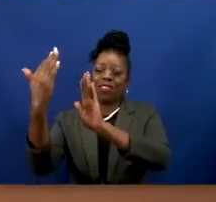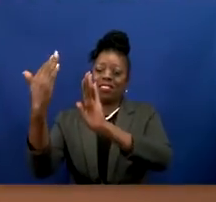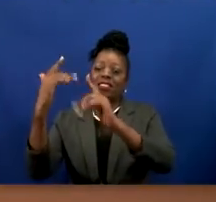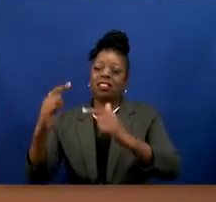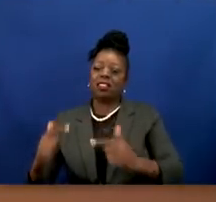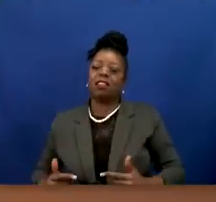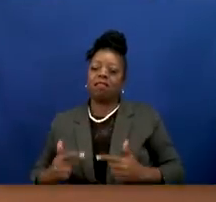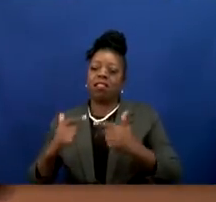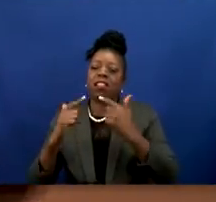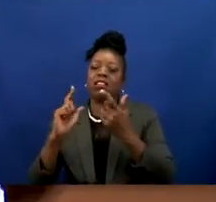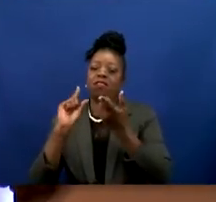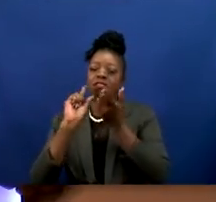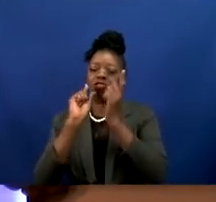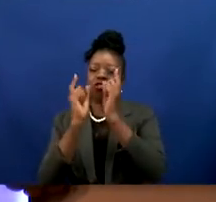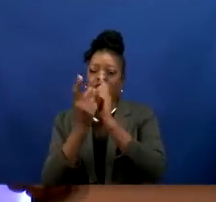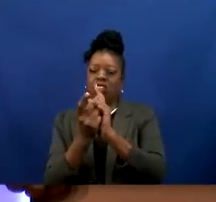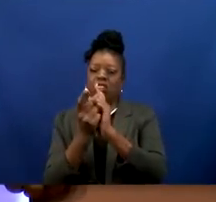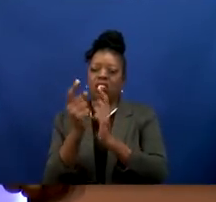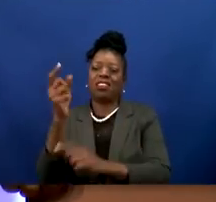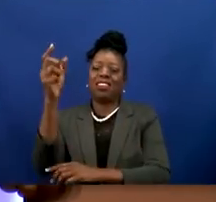Hallelujah. Hallelujah.